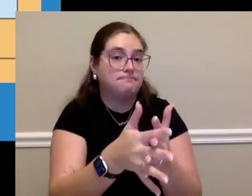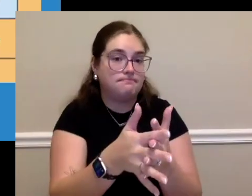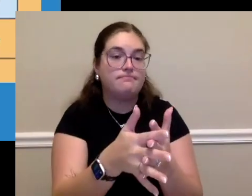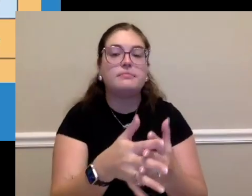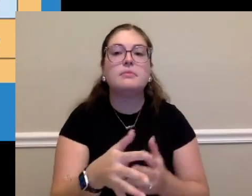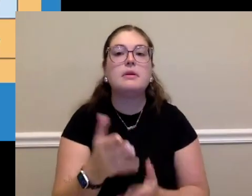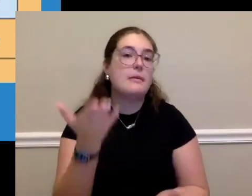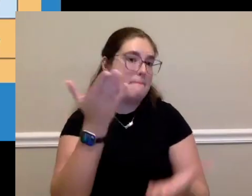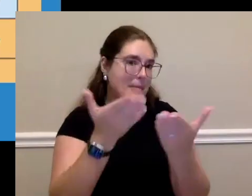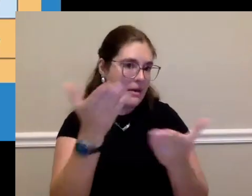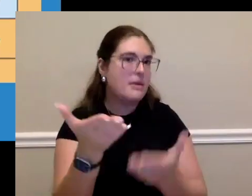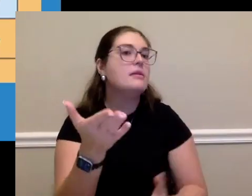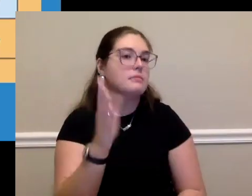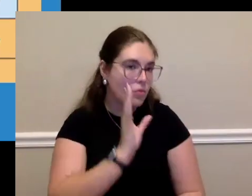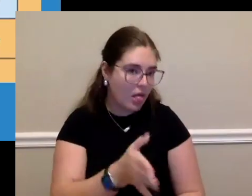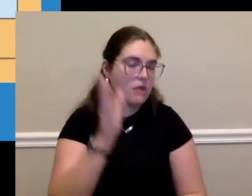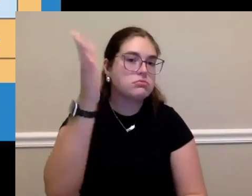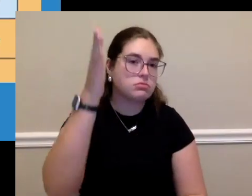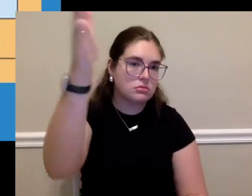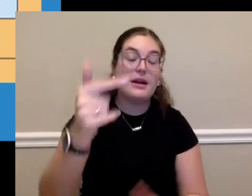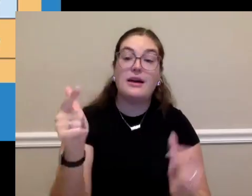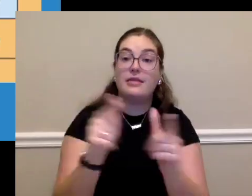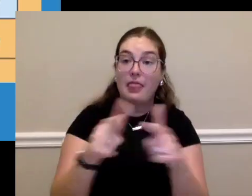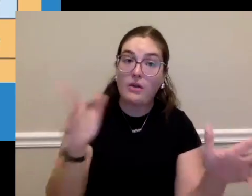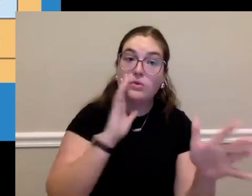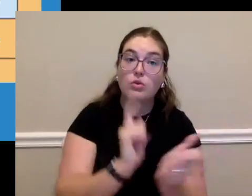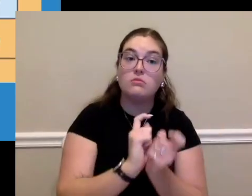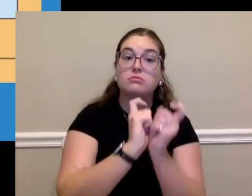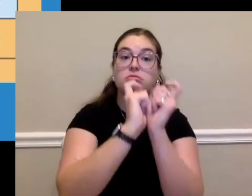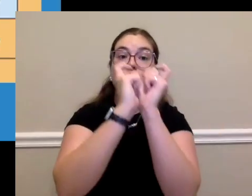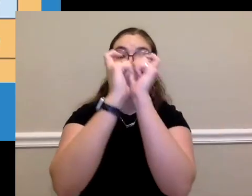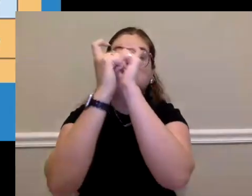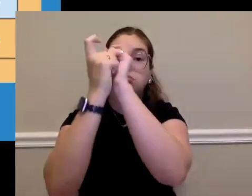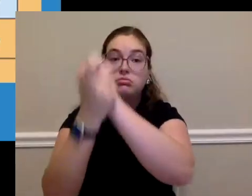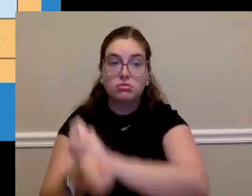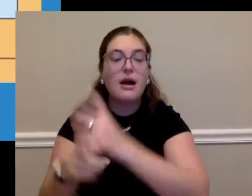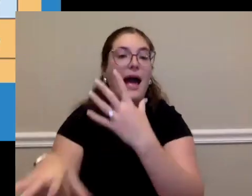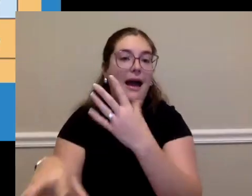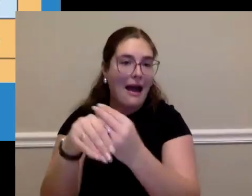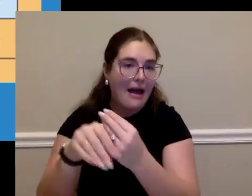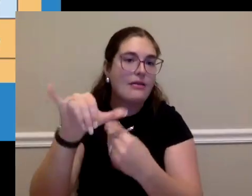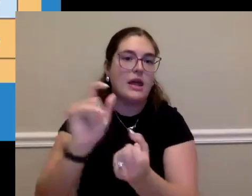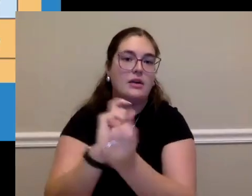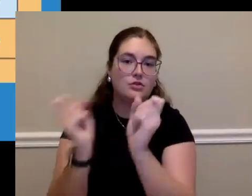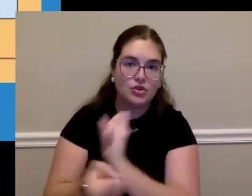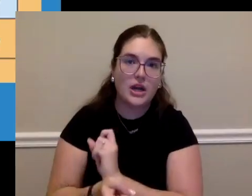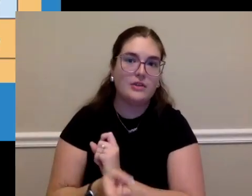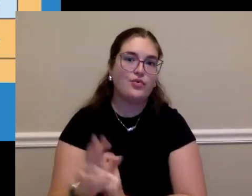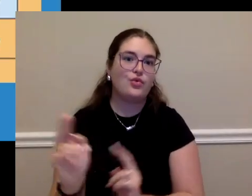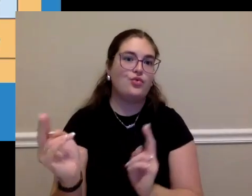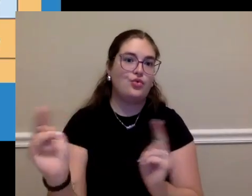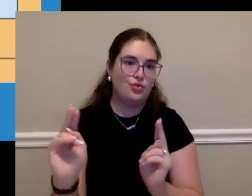eventually something might stick and the language might evolve and incorporate that into the